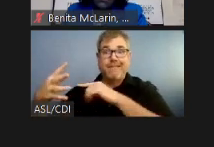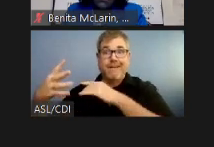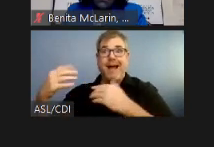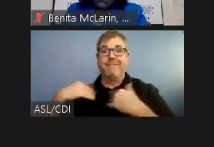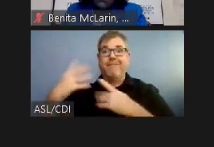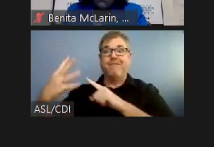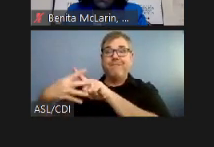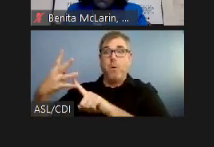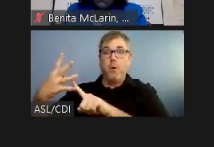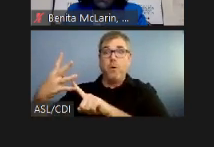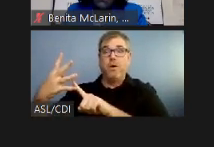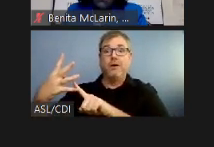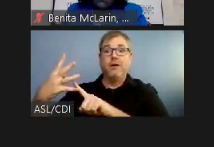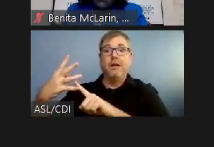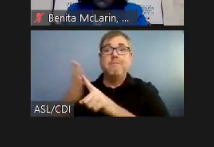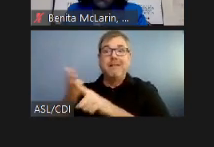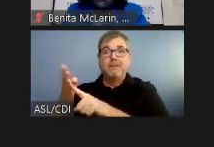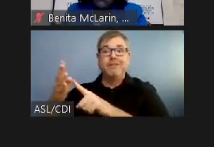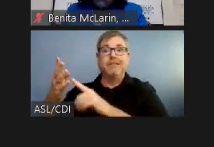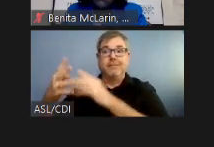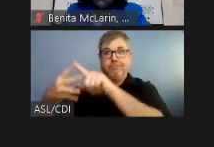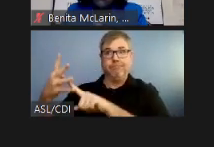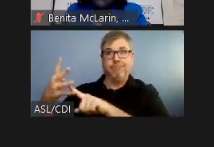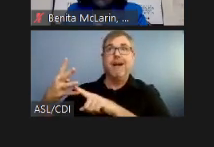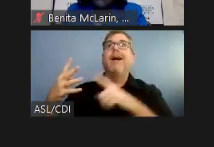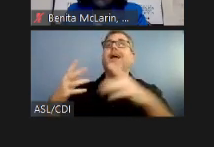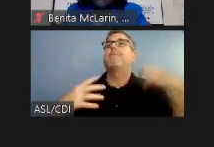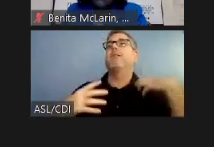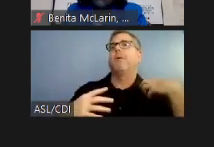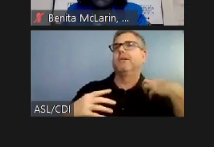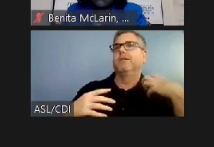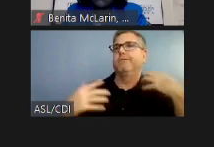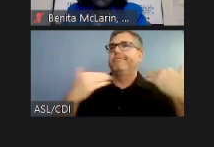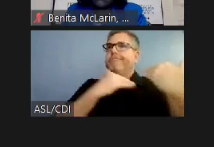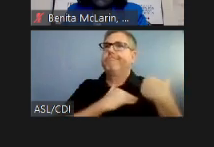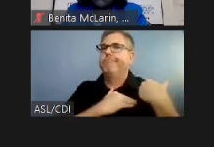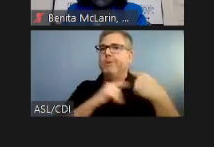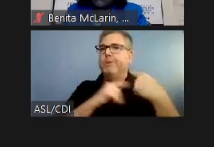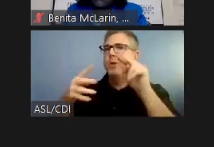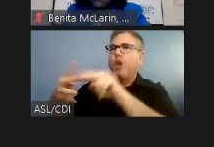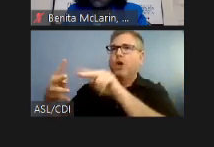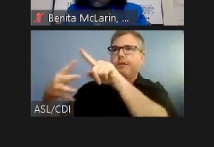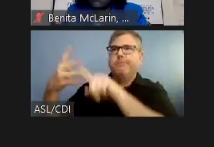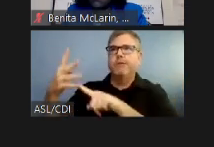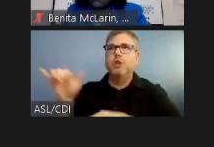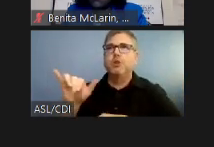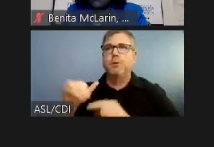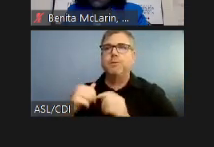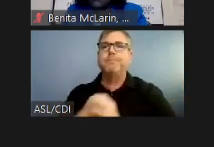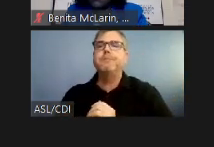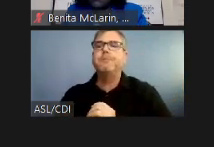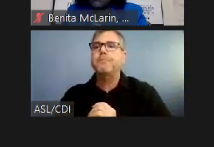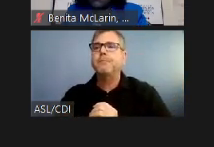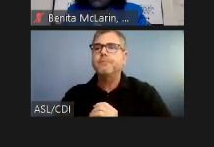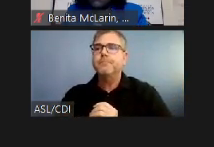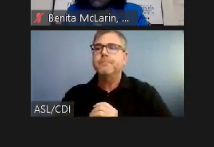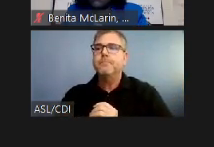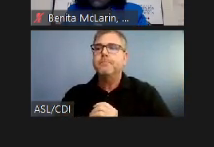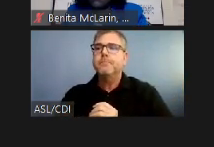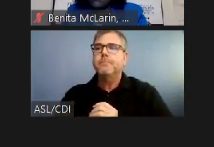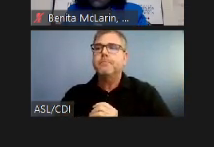is having that discussion with your primary care provider, right? And to understand, okay, well, I'm not working in a high